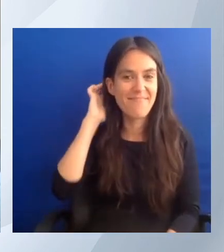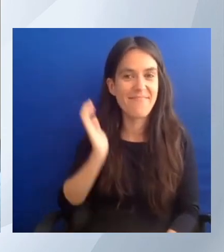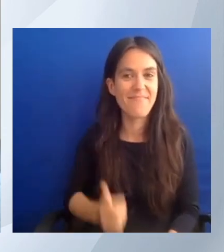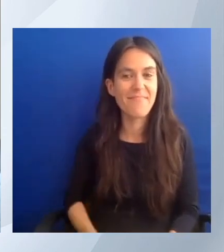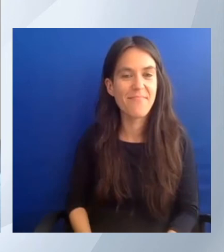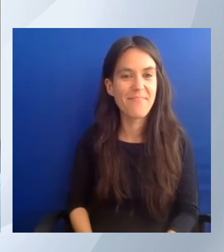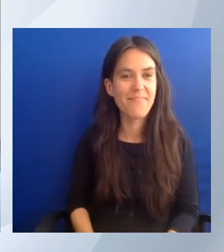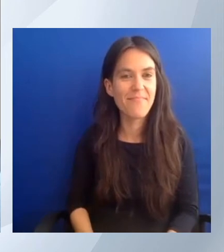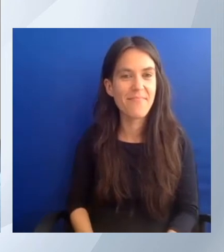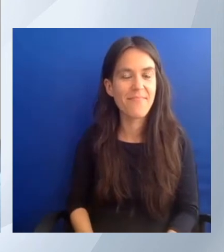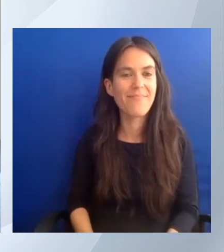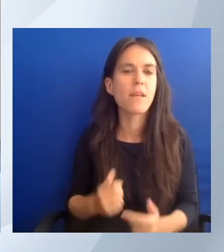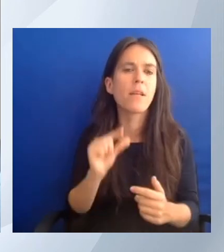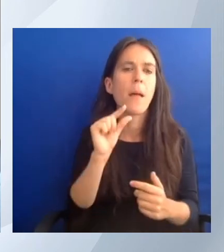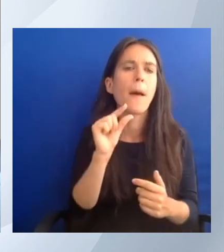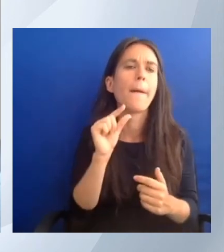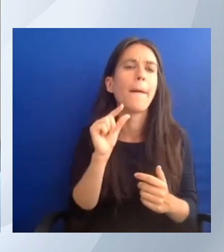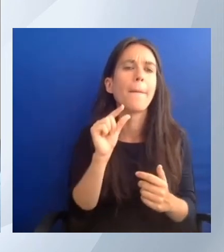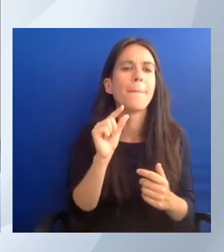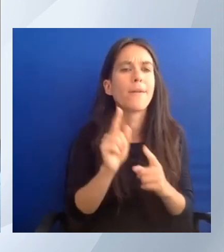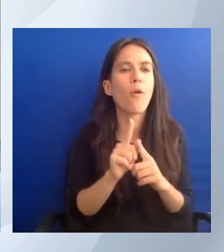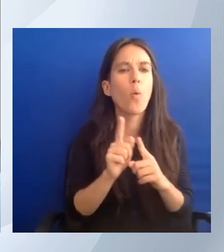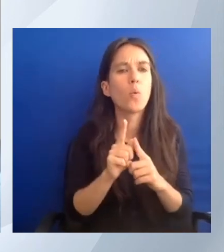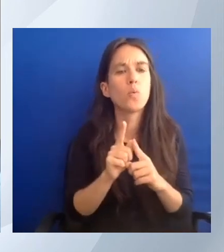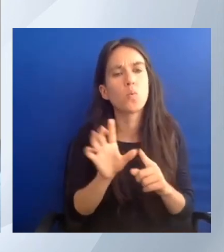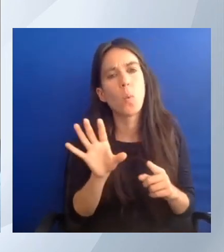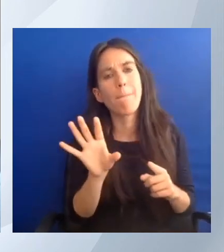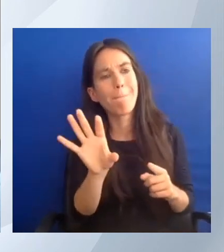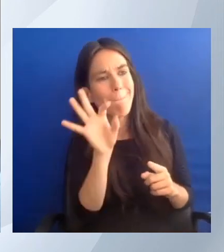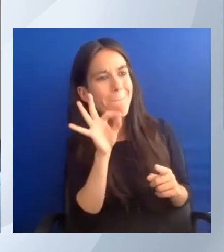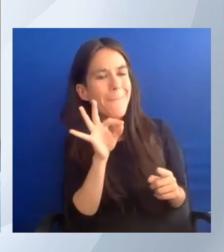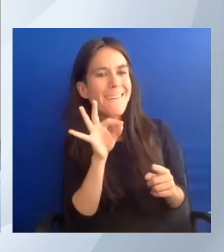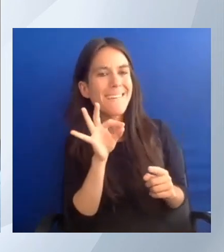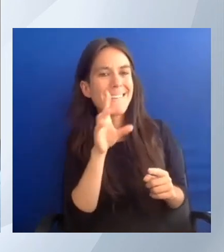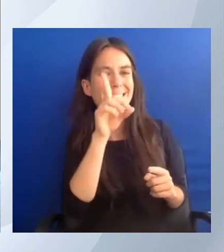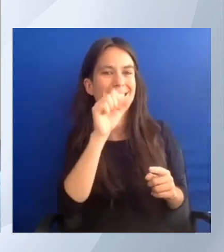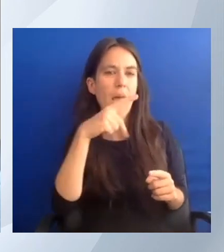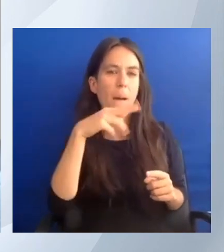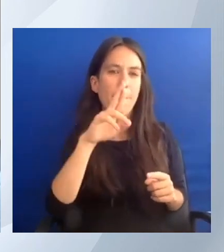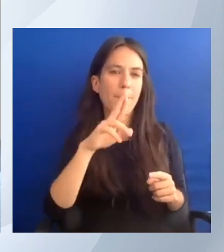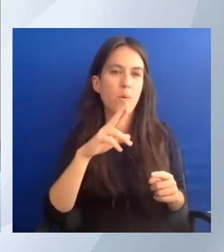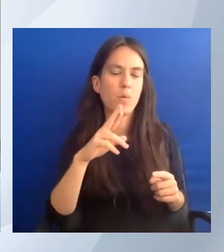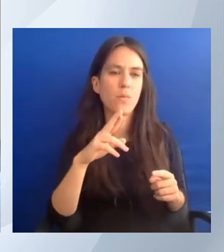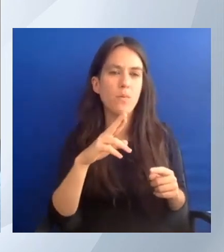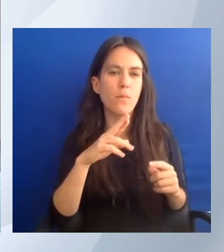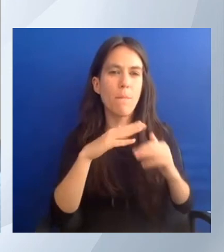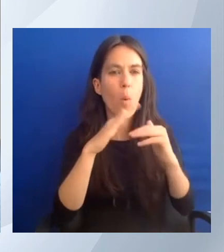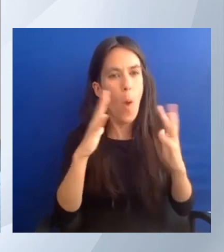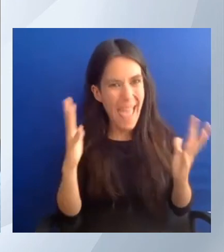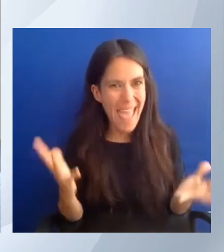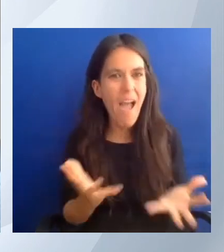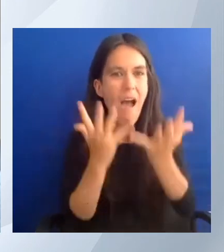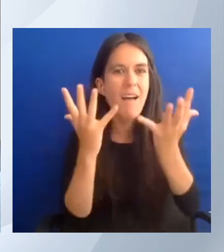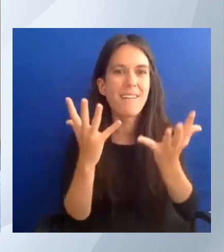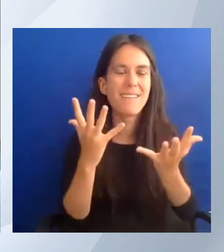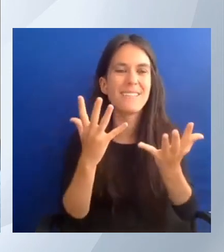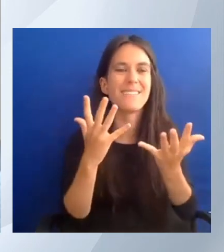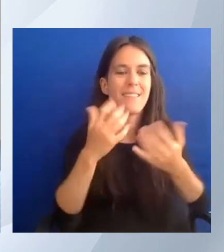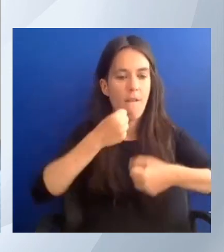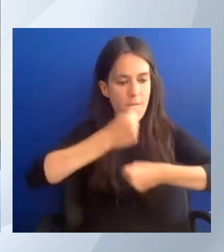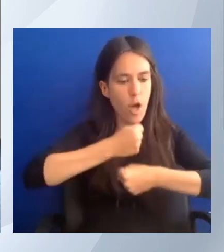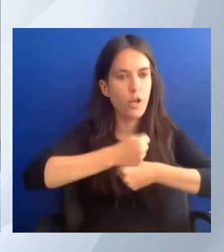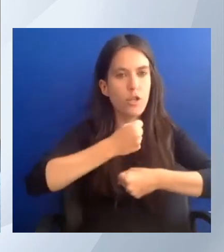also a bit of like the choice, like Dapr is more on the enhancing, like implementing functionality to